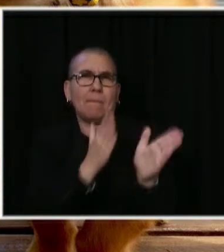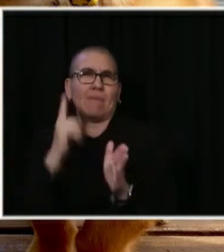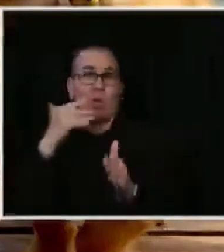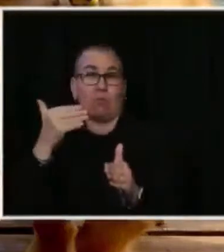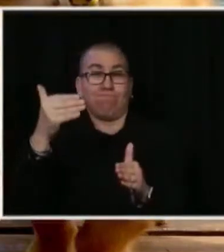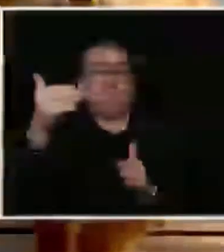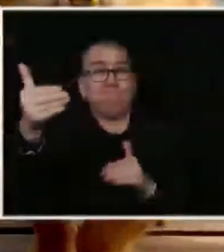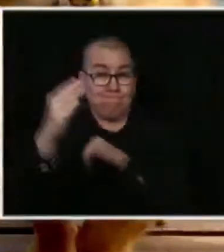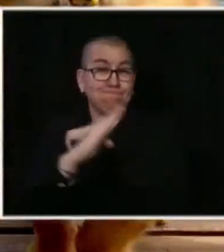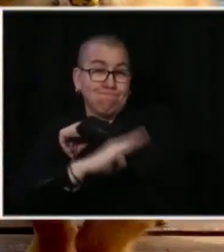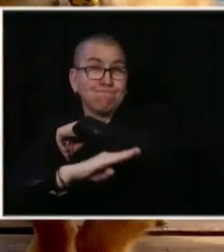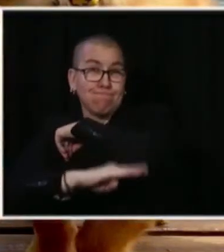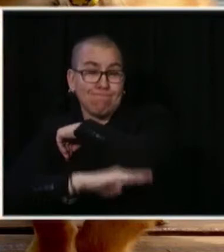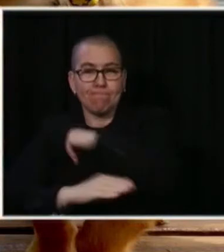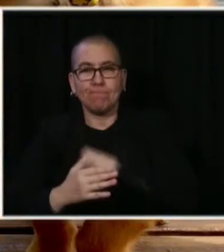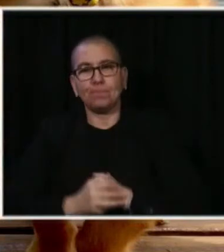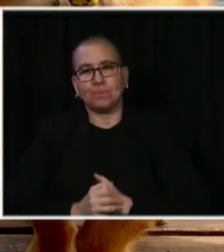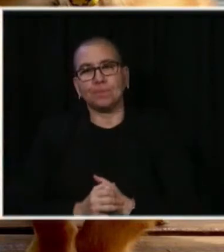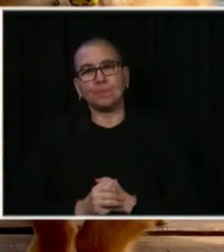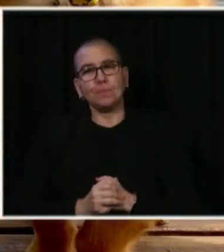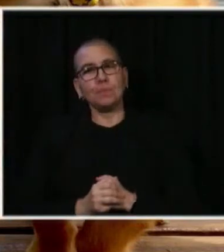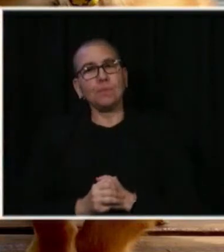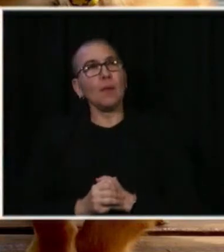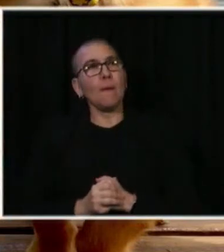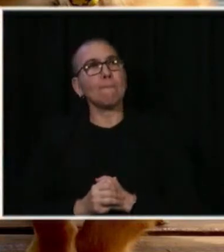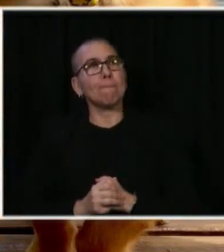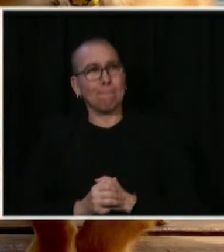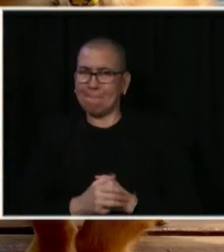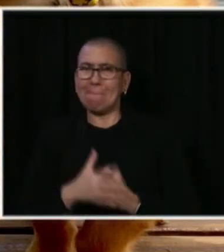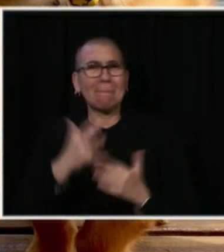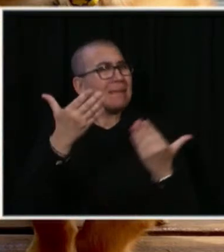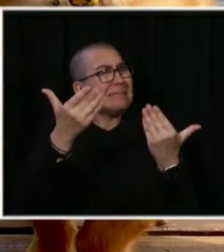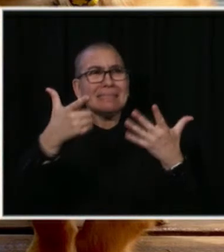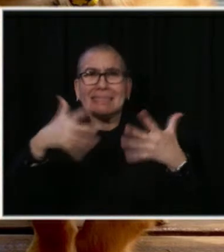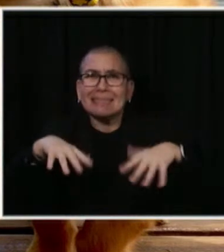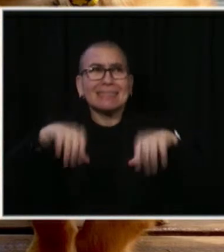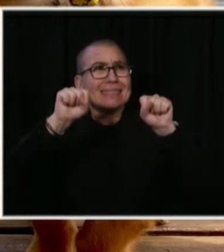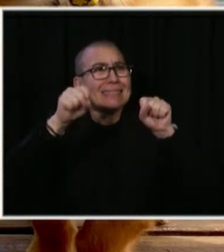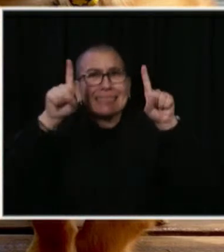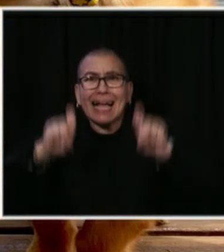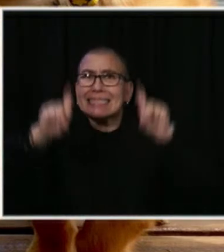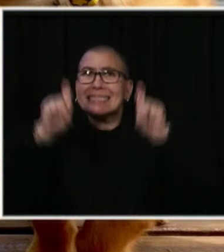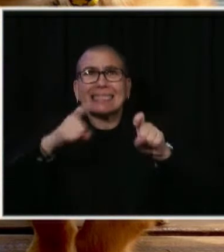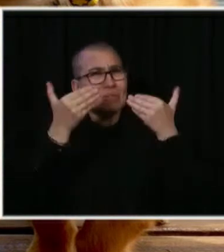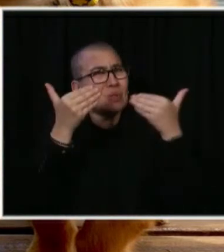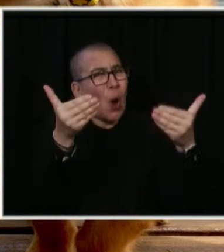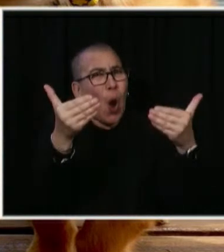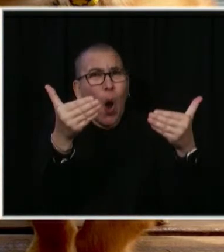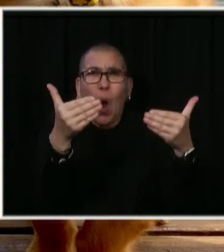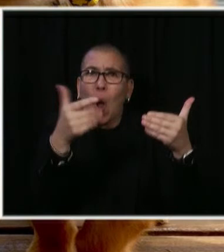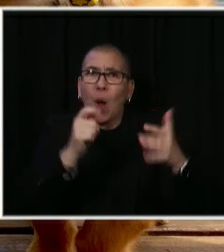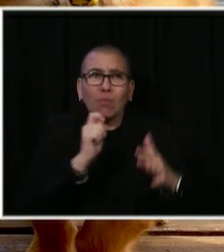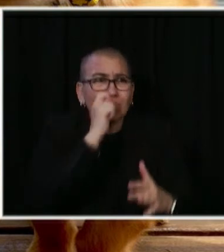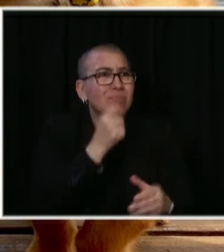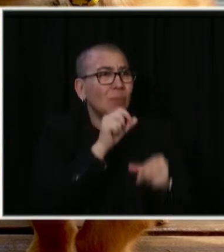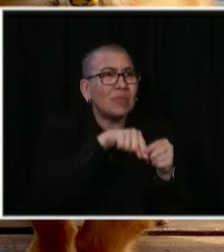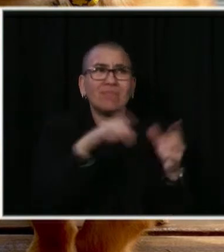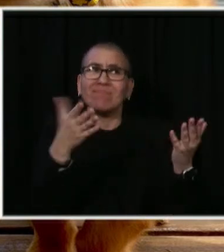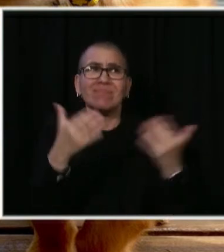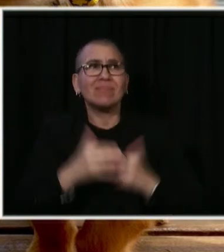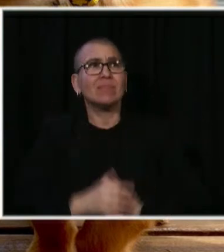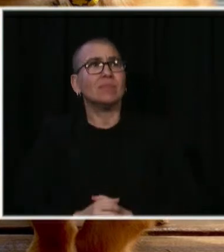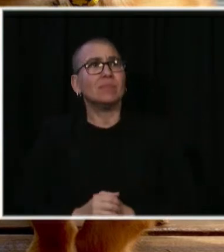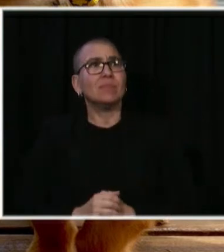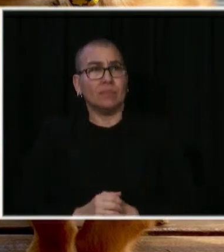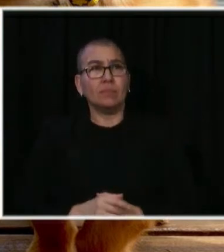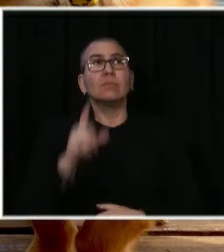summer school and into the fall. That gives us an opportunity to get these little ones tested. Just as a side note, the 12 to 15 age group, that